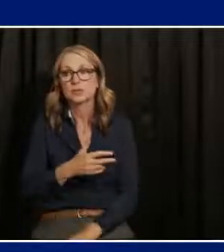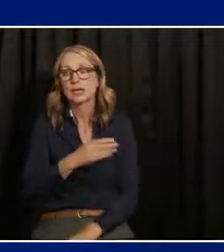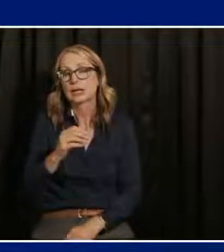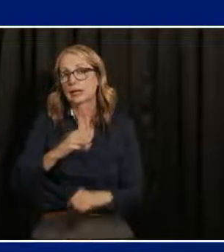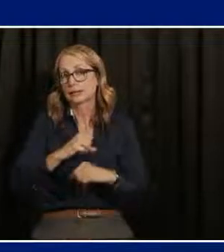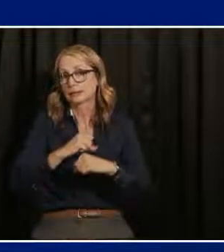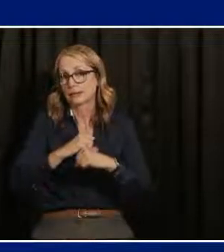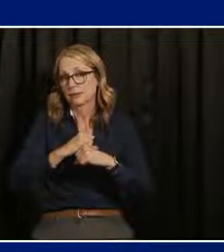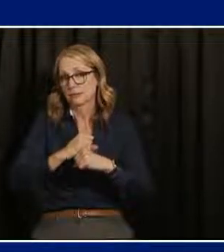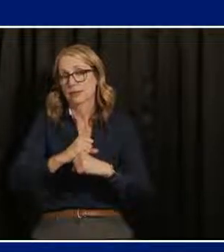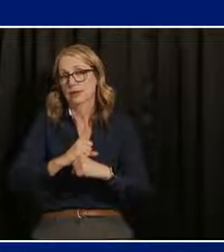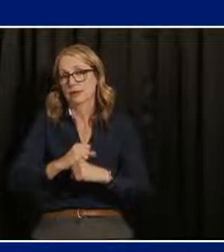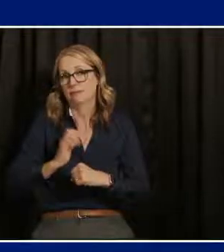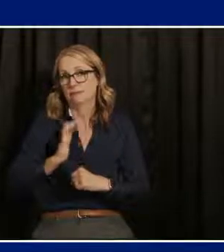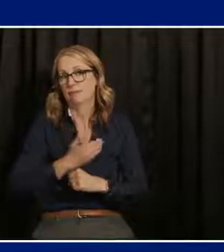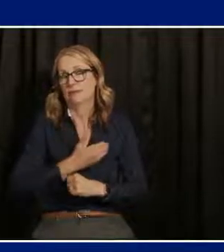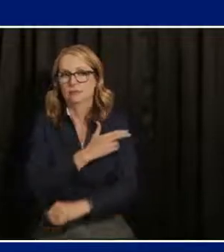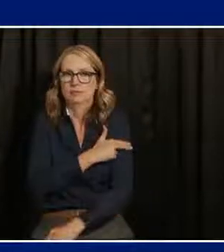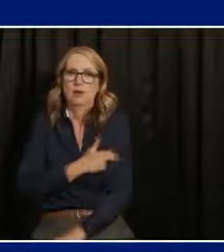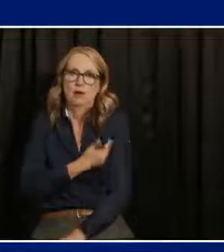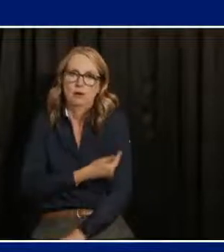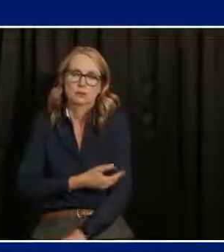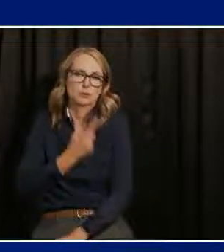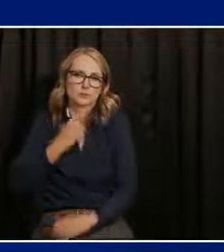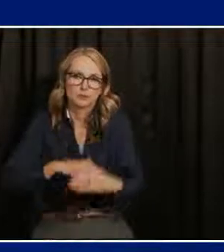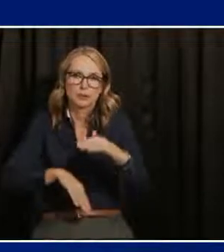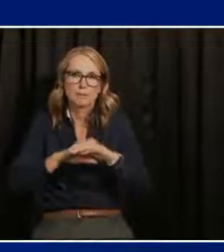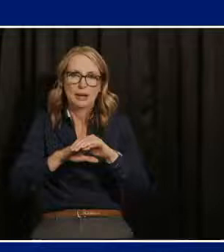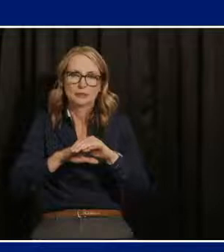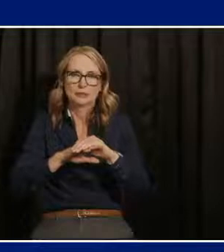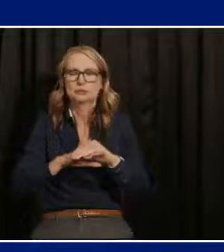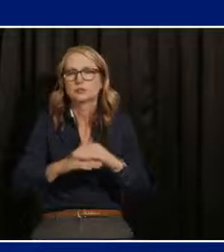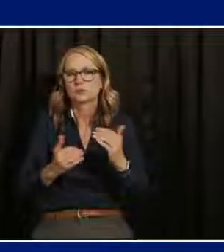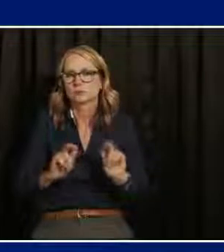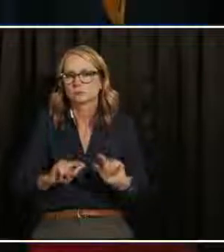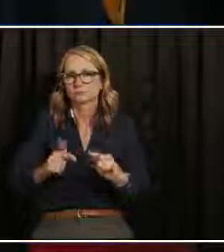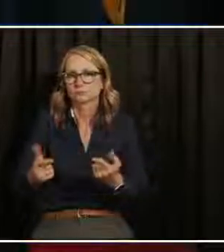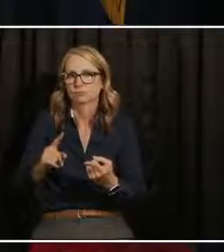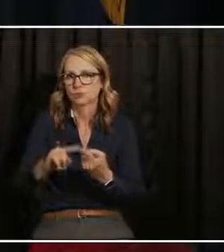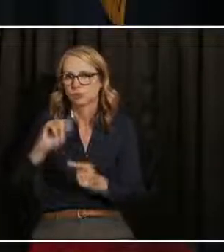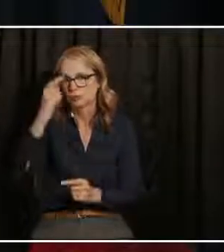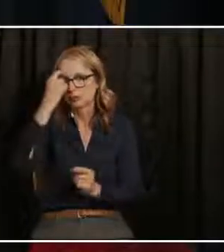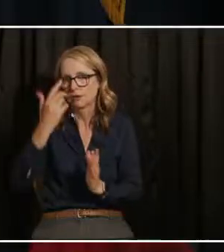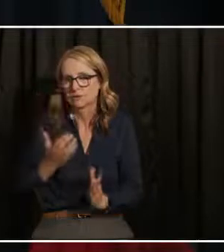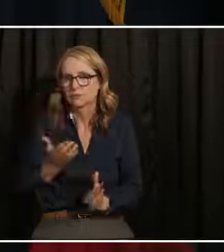to protect our healthcare capacity. With that, I'll hand it back to the governor.